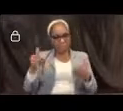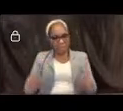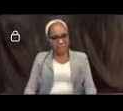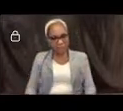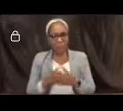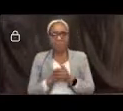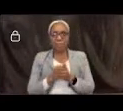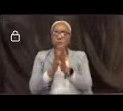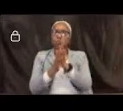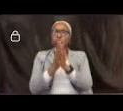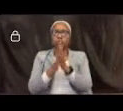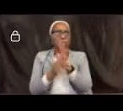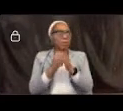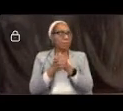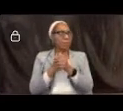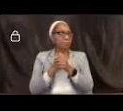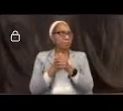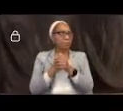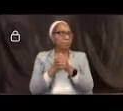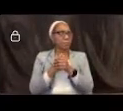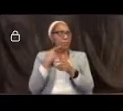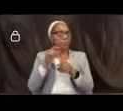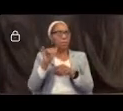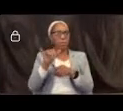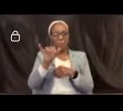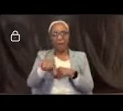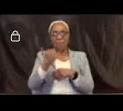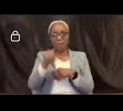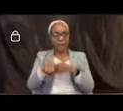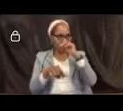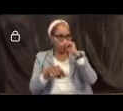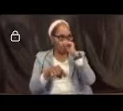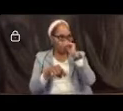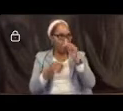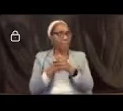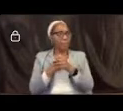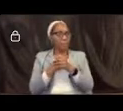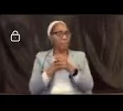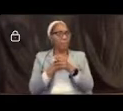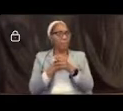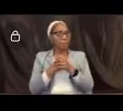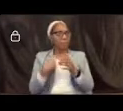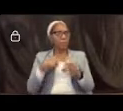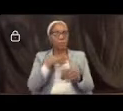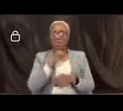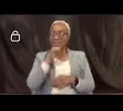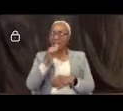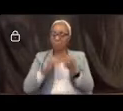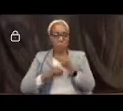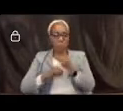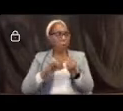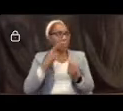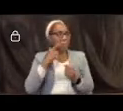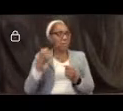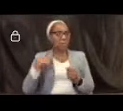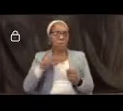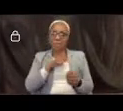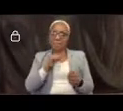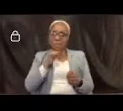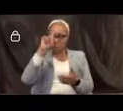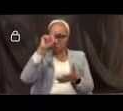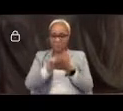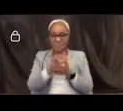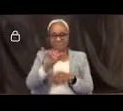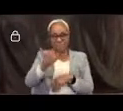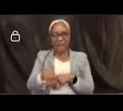traveled to do so. And so that's what this is, and that's why we're not supporting it, is we do not believe that this